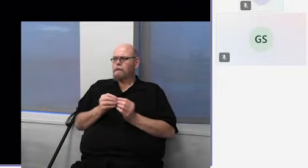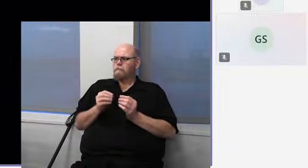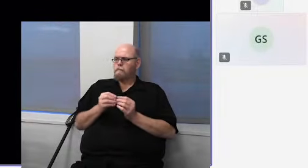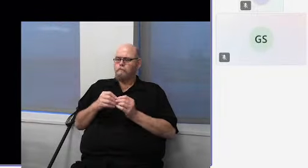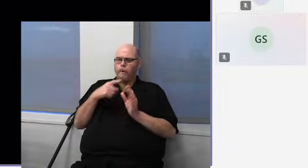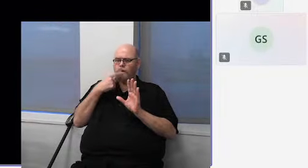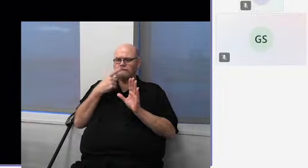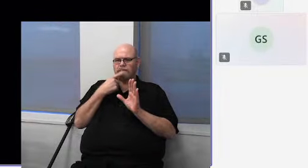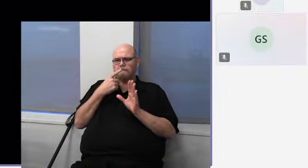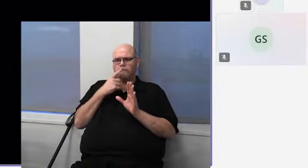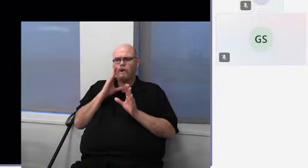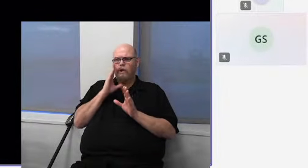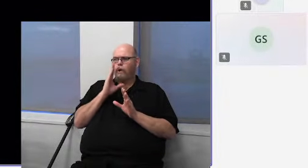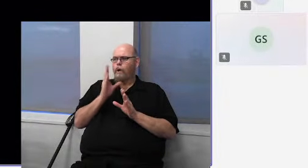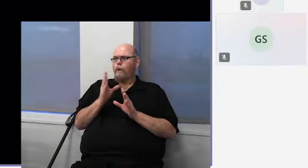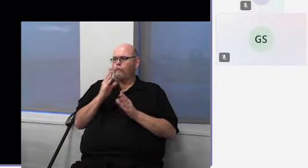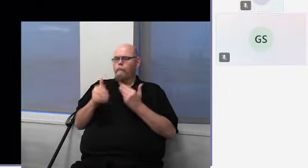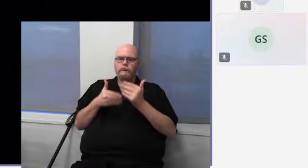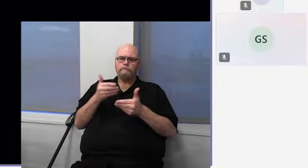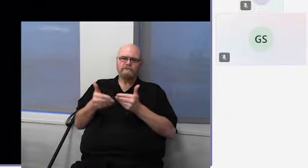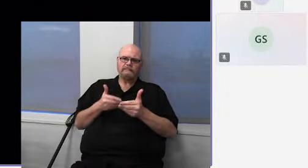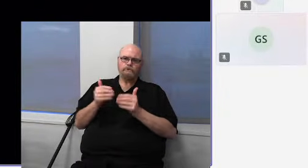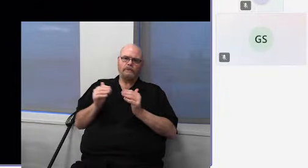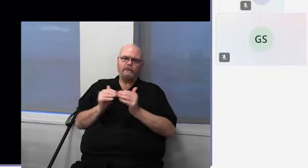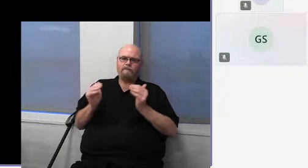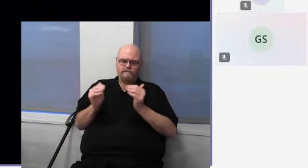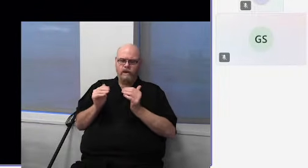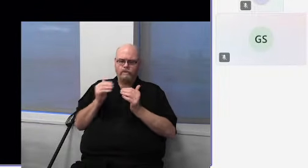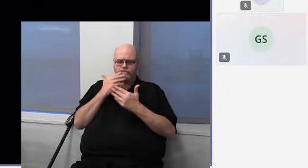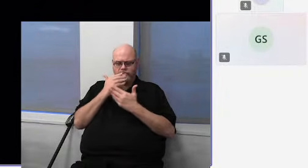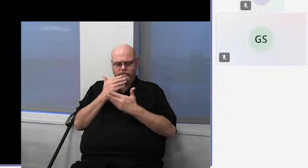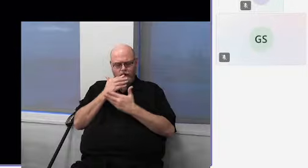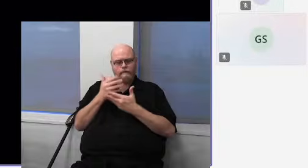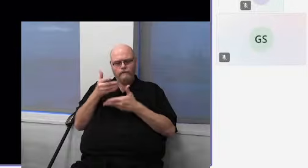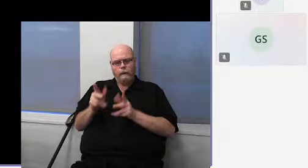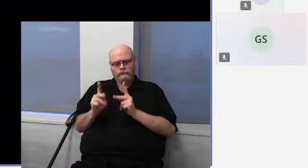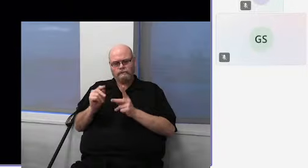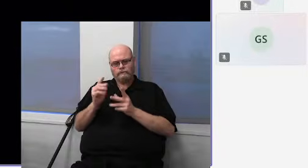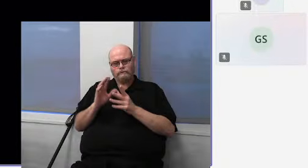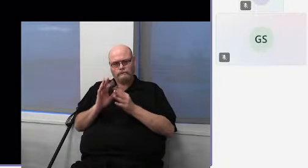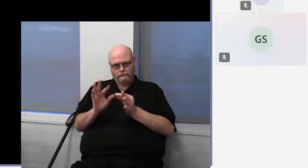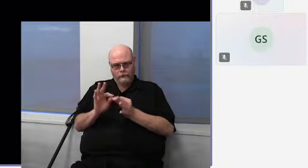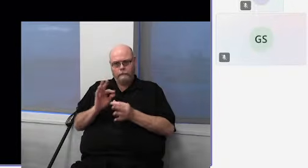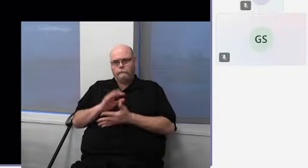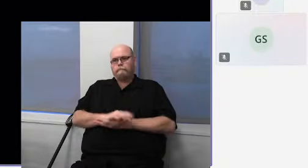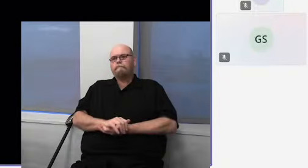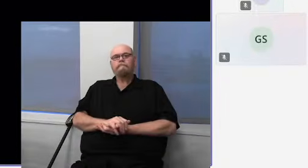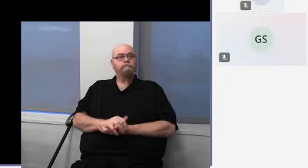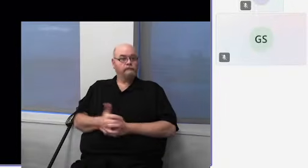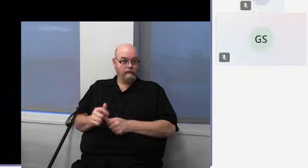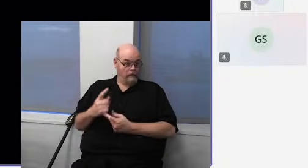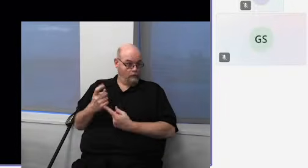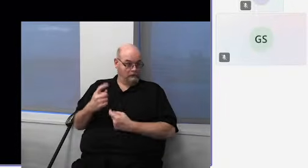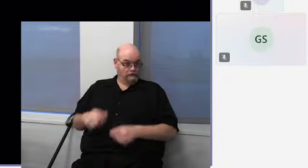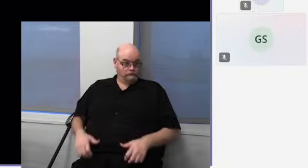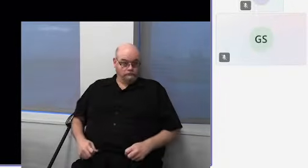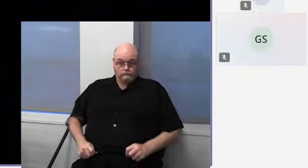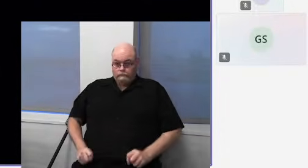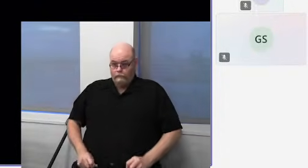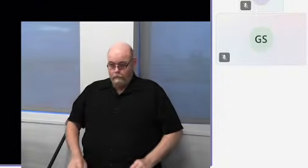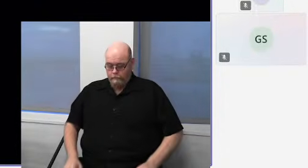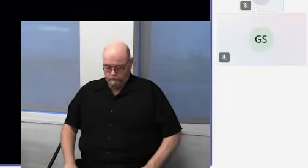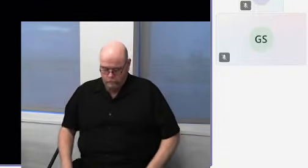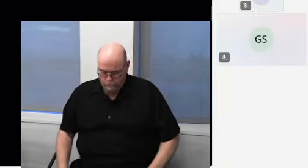more information and more testimony, it would be procedurally unfair. Thank you for the opportunity.